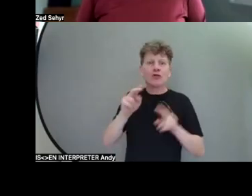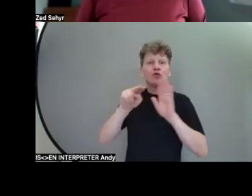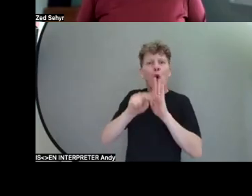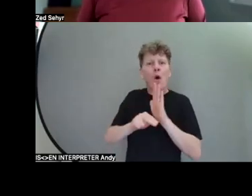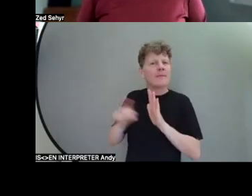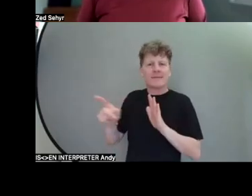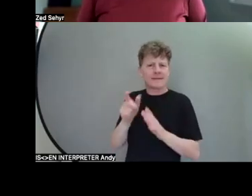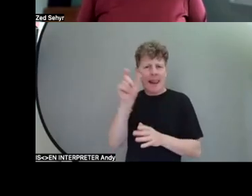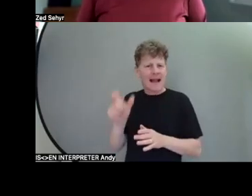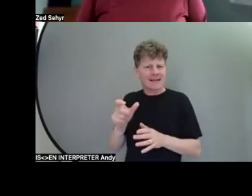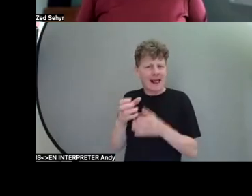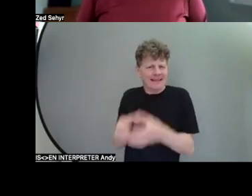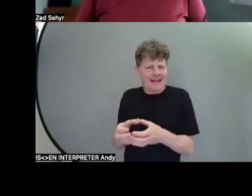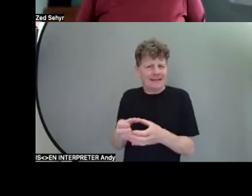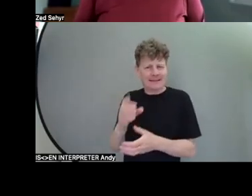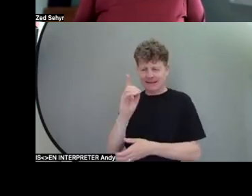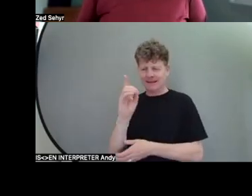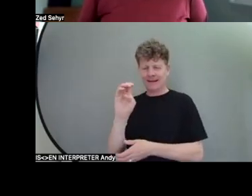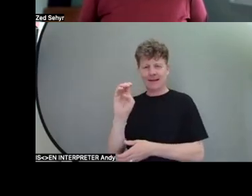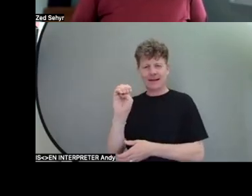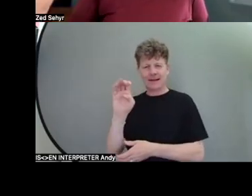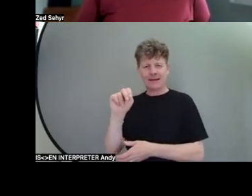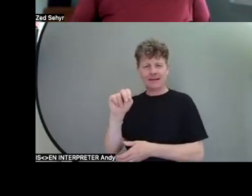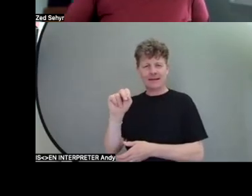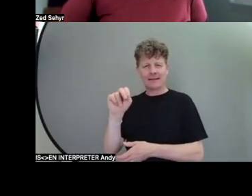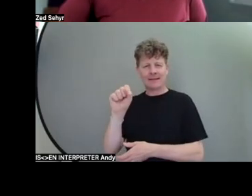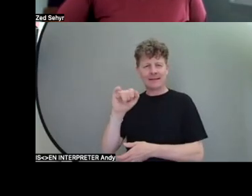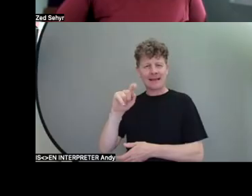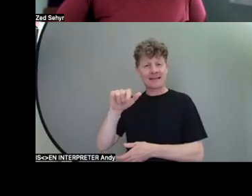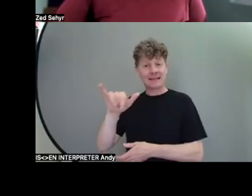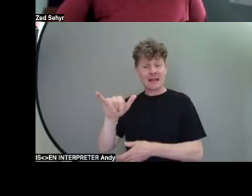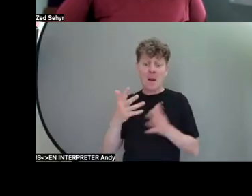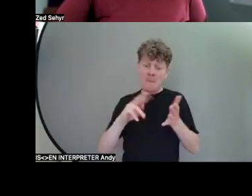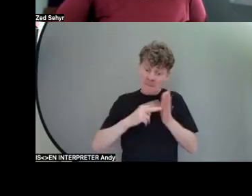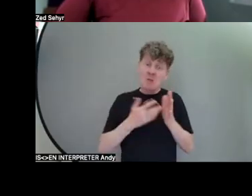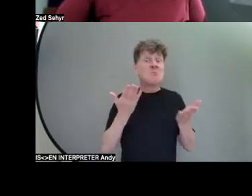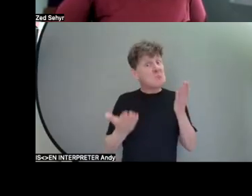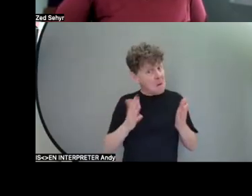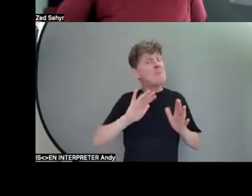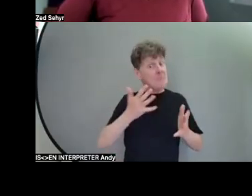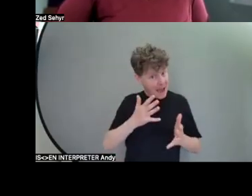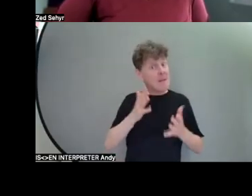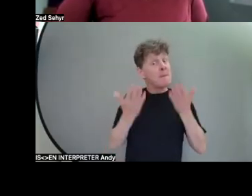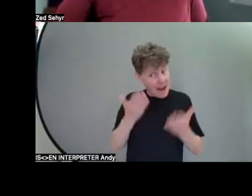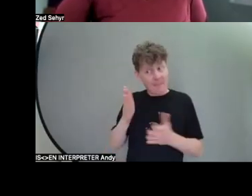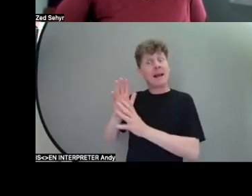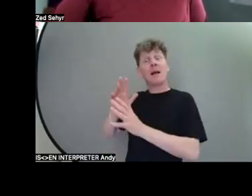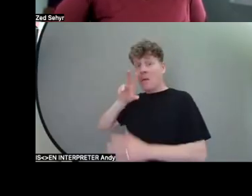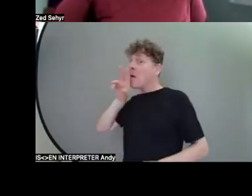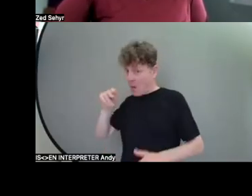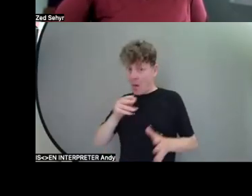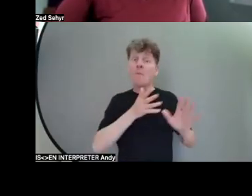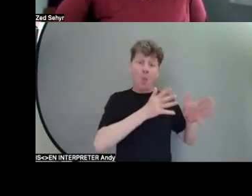to sign, potentially pointing to some modality specific ways in how meanings